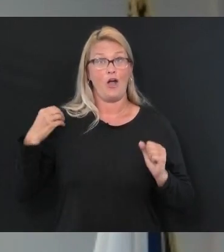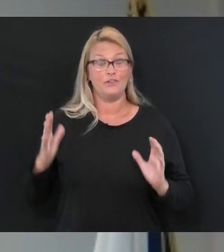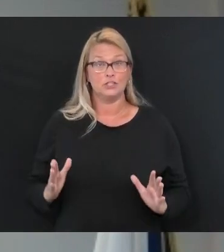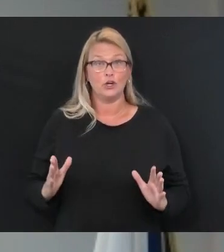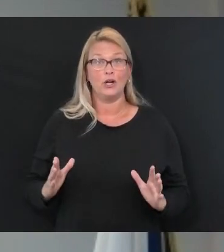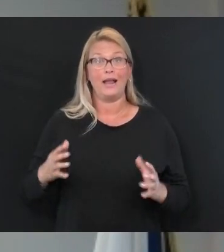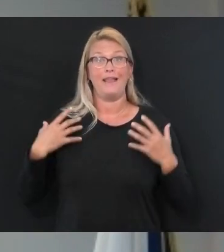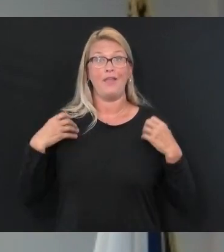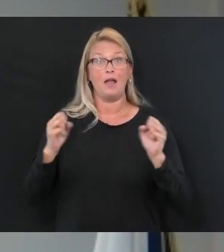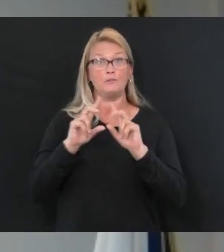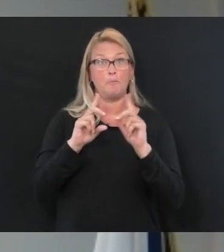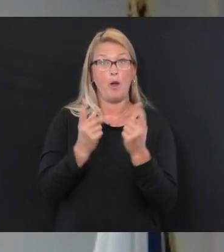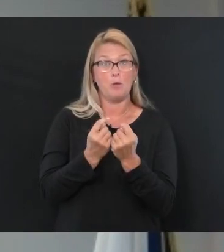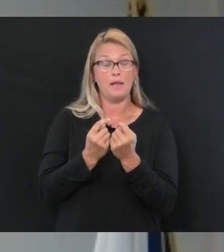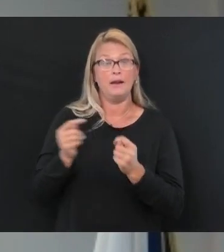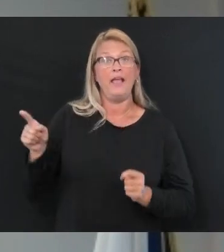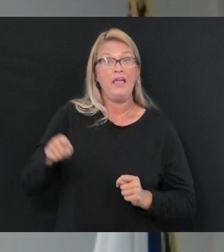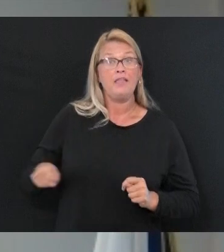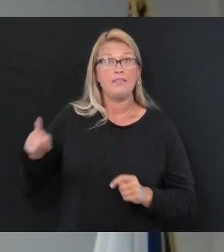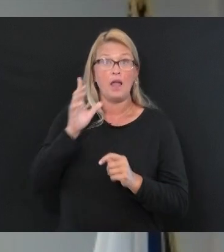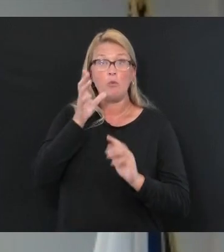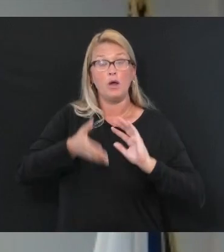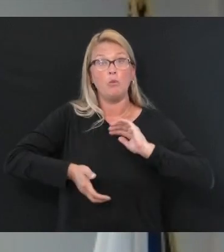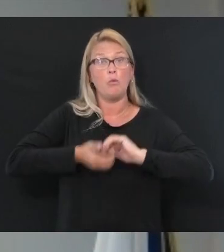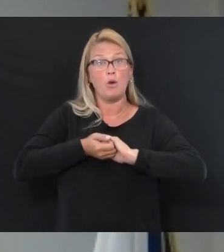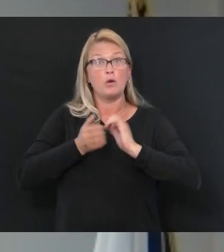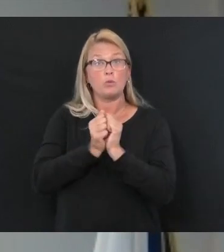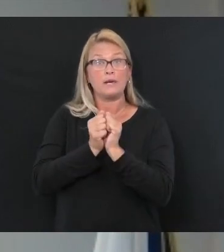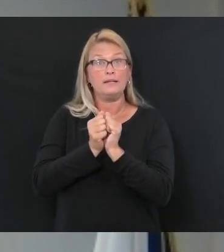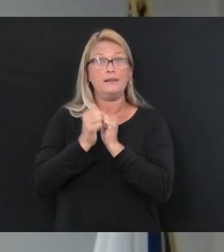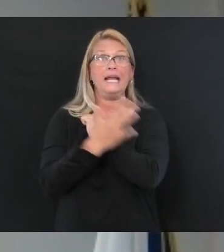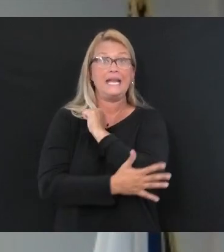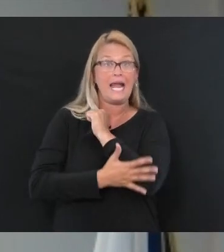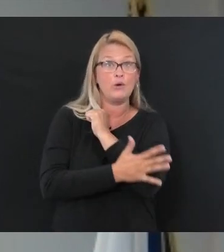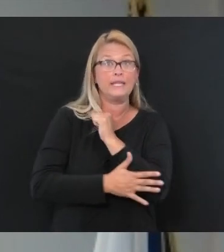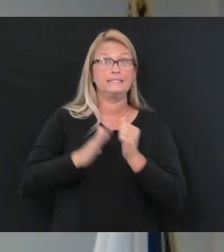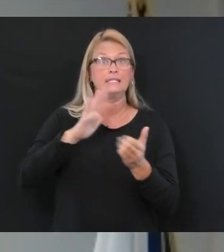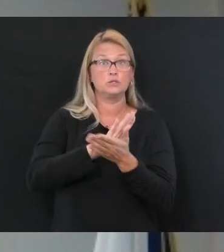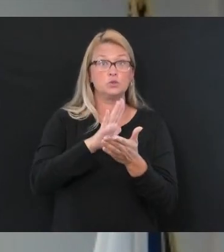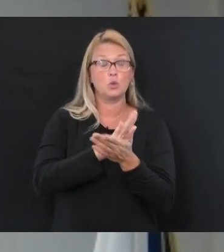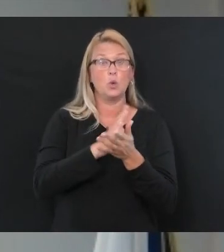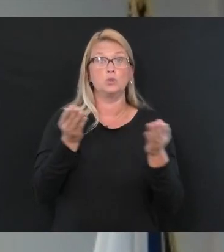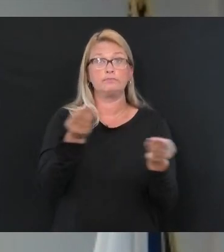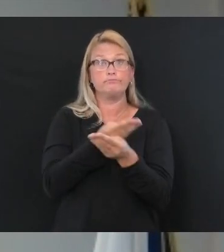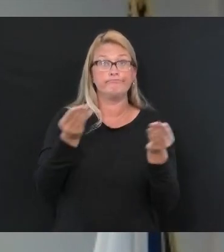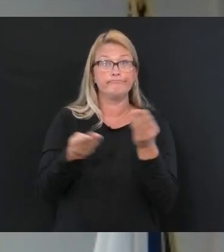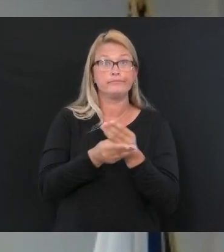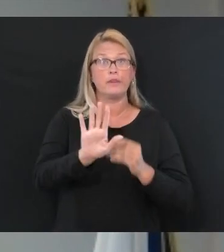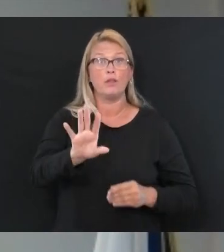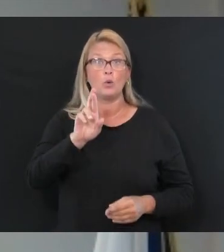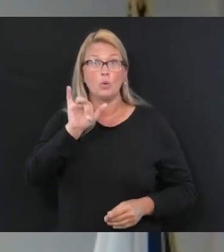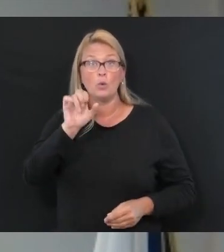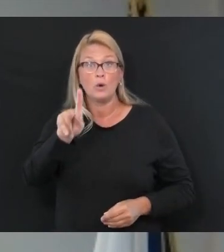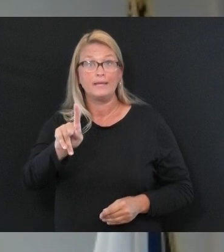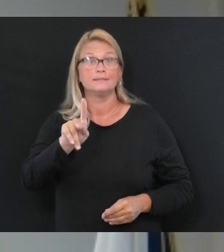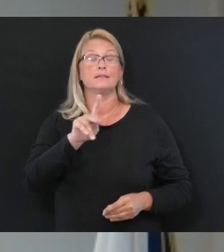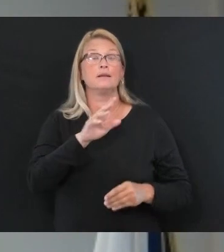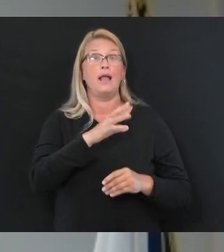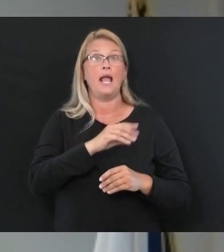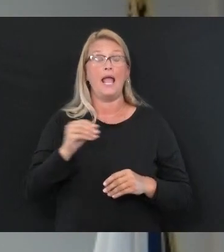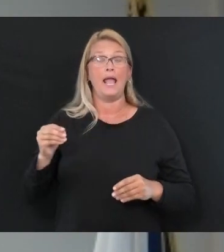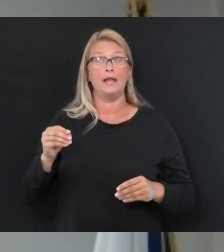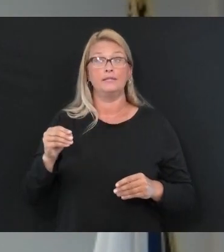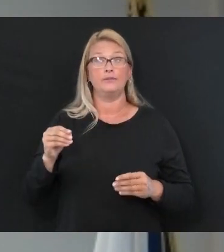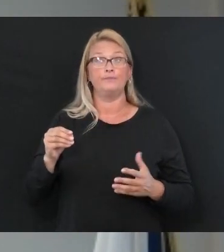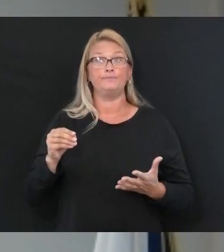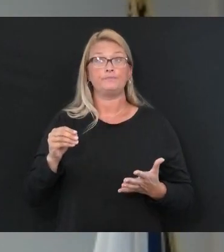working, as they always do, with counties and with schools in terms of mitigation of risk and in terms of efforts